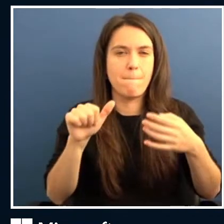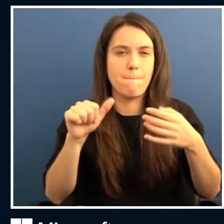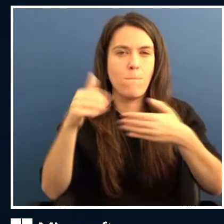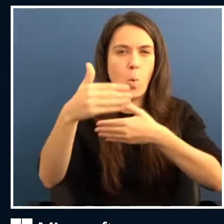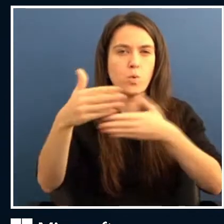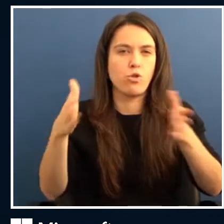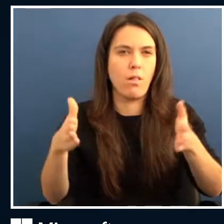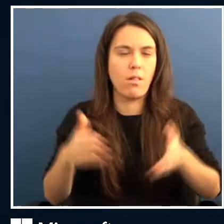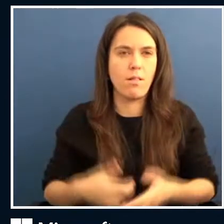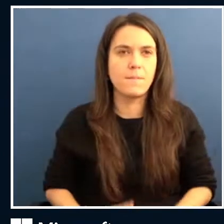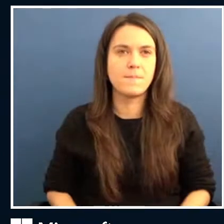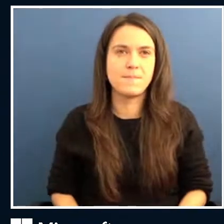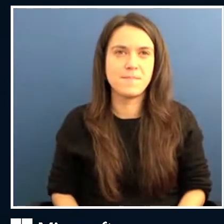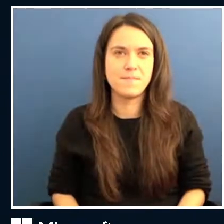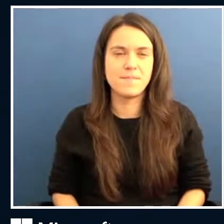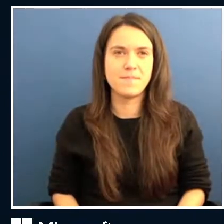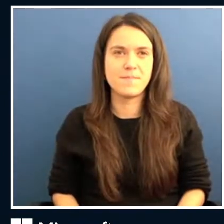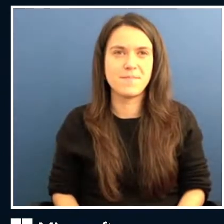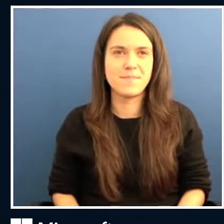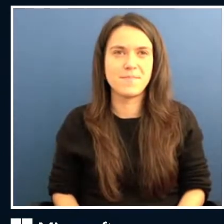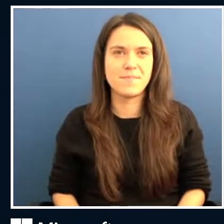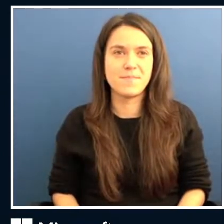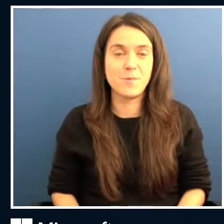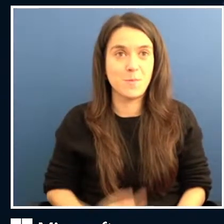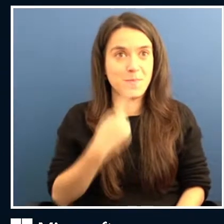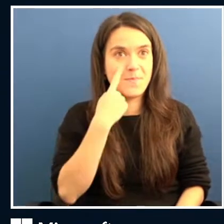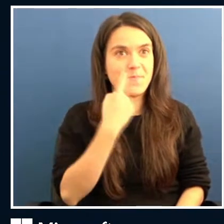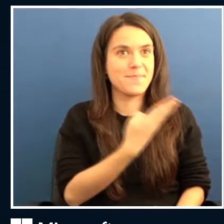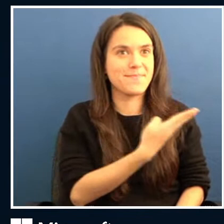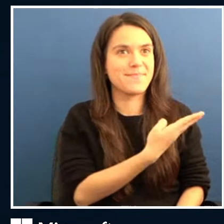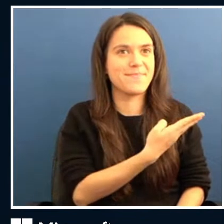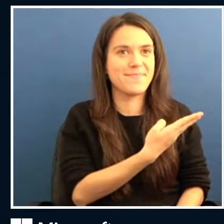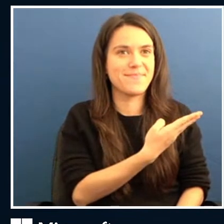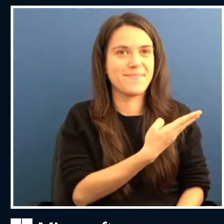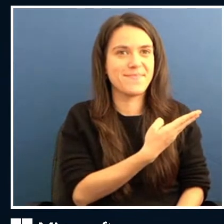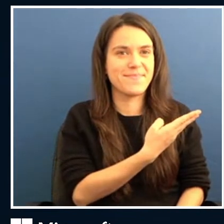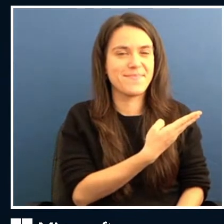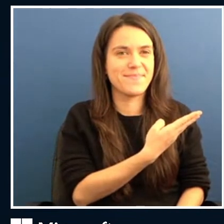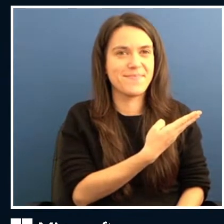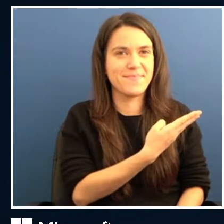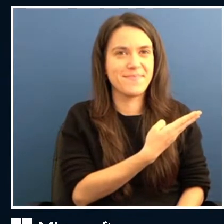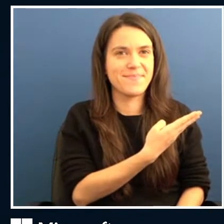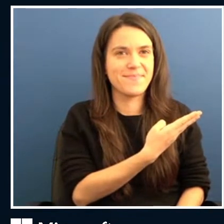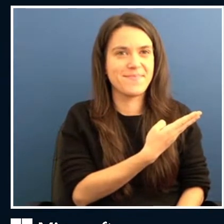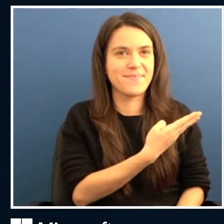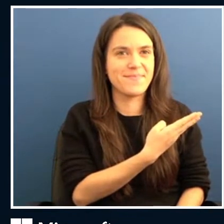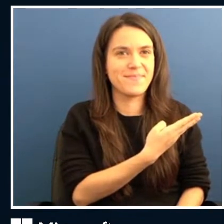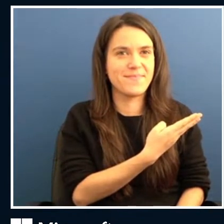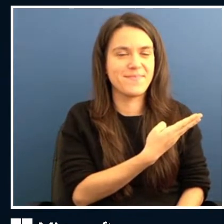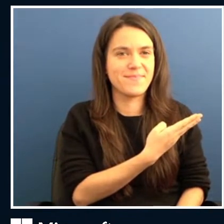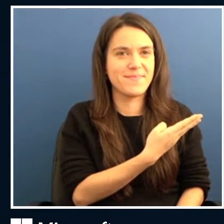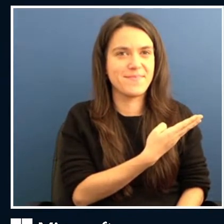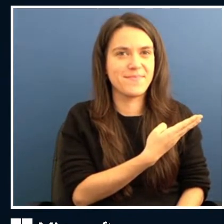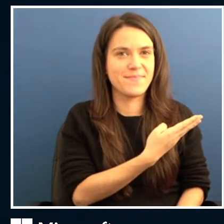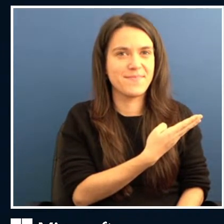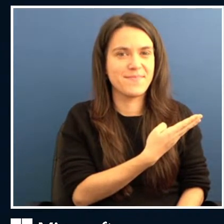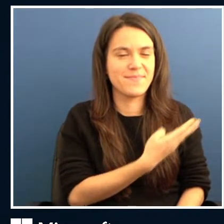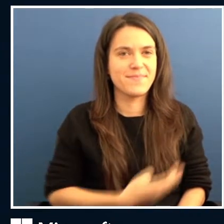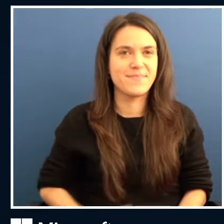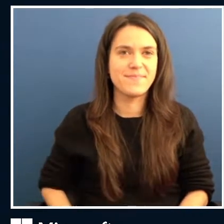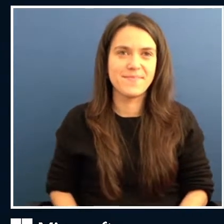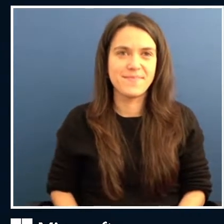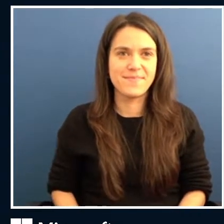highlight a few key pieces here in the Azure portal. So the first thing are these 3 lines, which is pretty much like